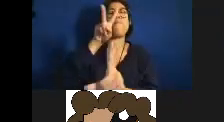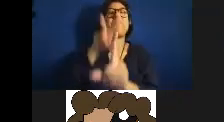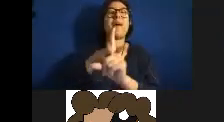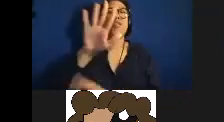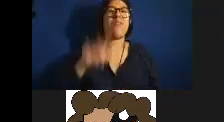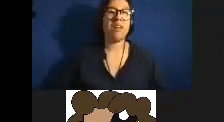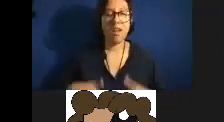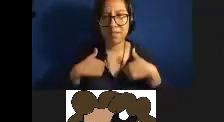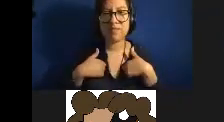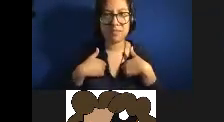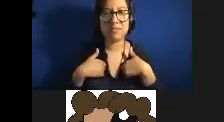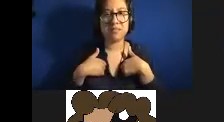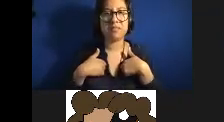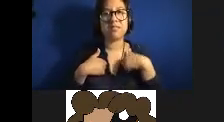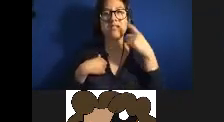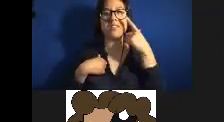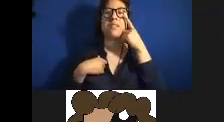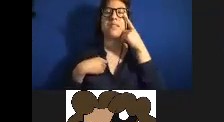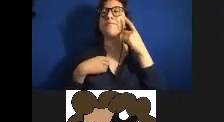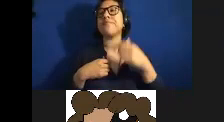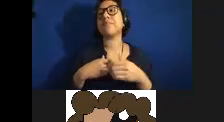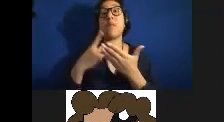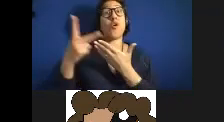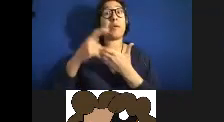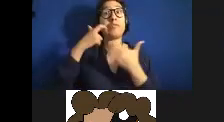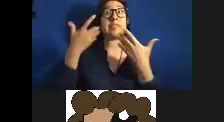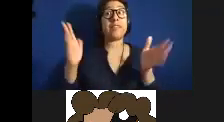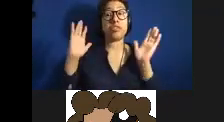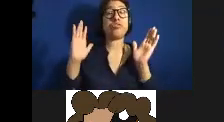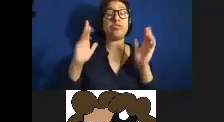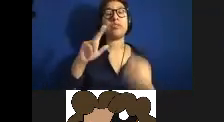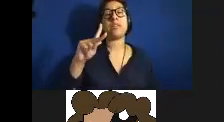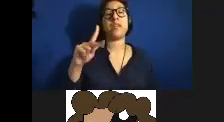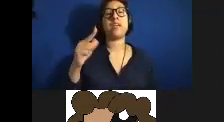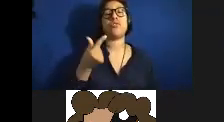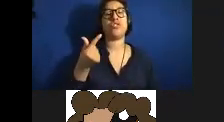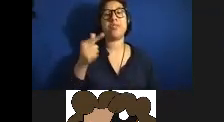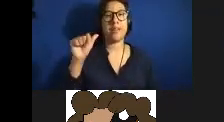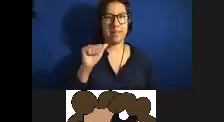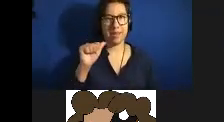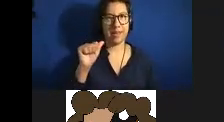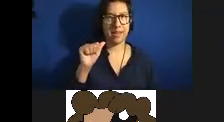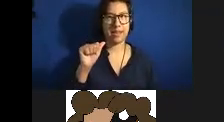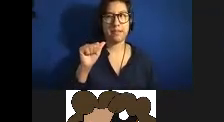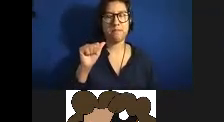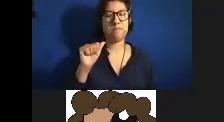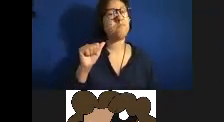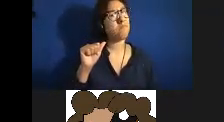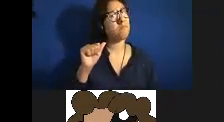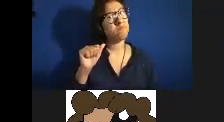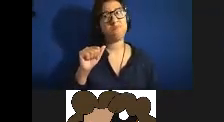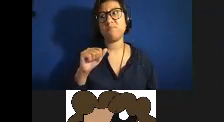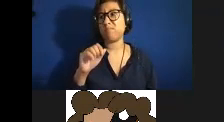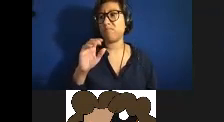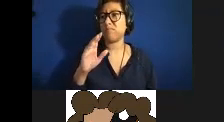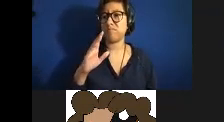me, the program that just wrapped up for the year at KGA, was pretty well divided